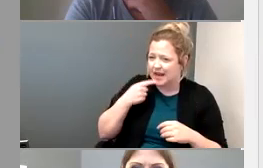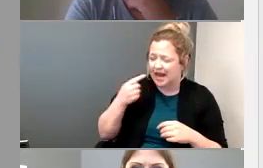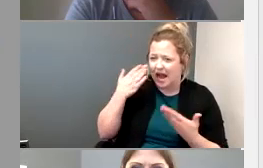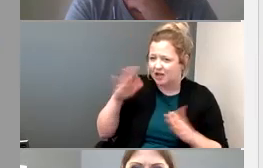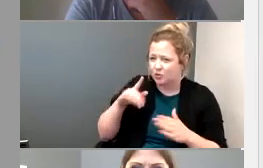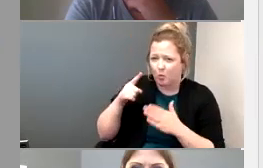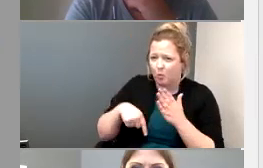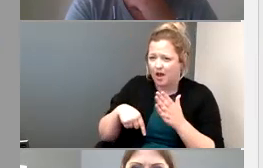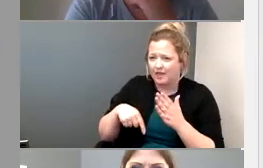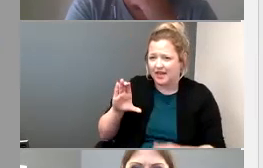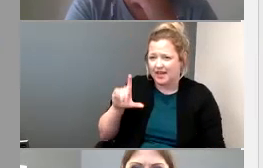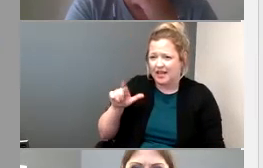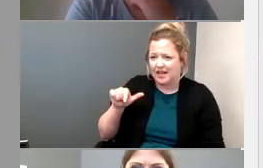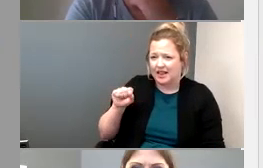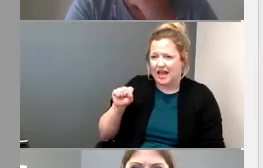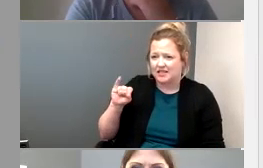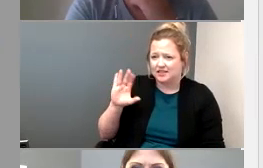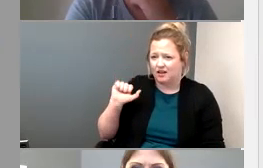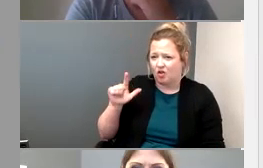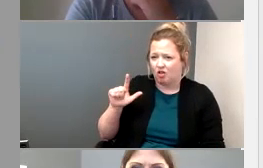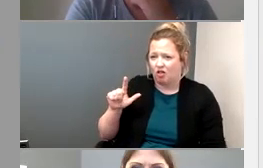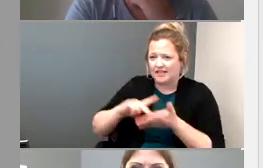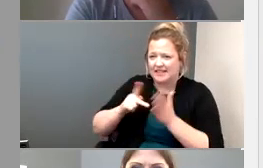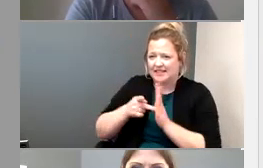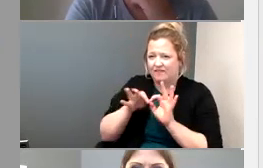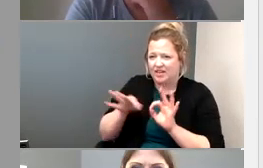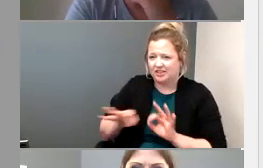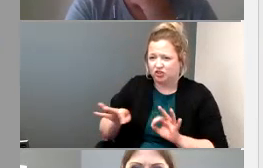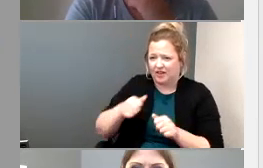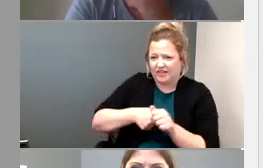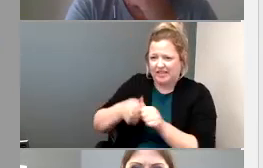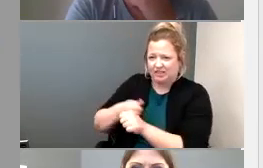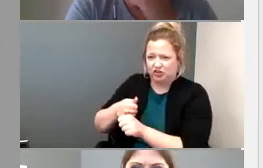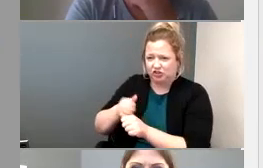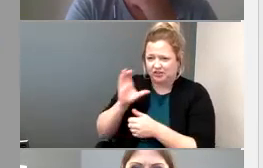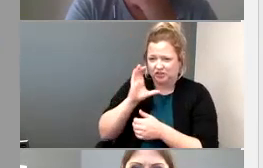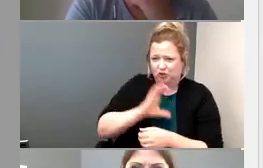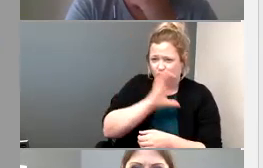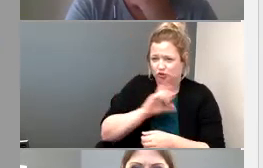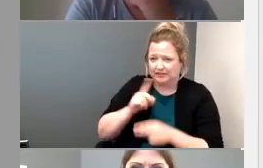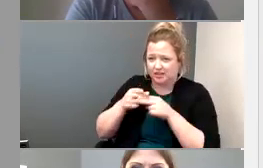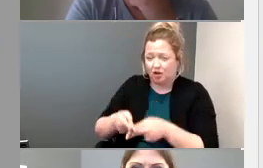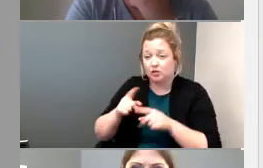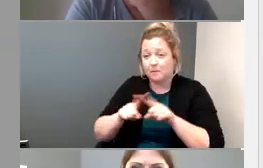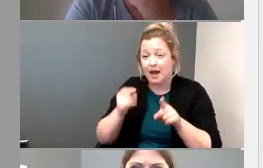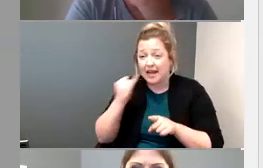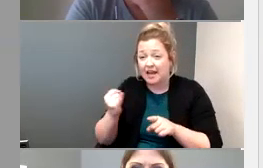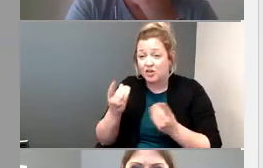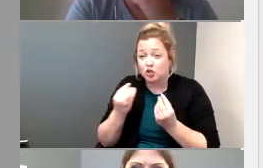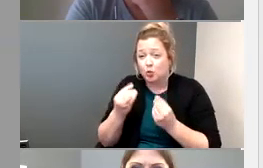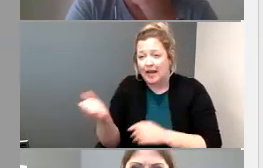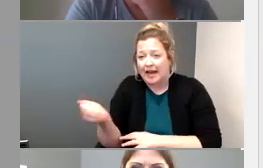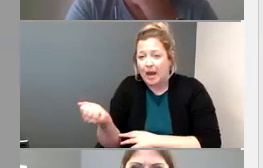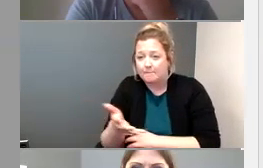the classical definition of the searches are called, but when you're doing gambling algorithms, like for horse